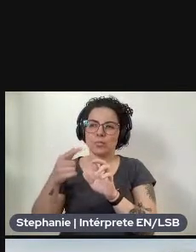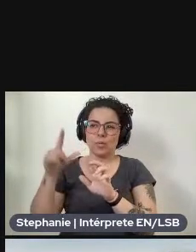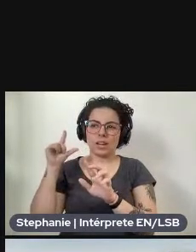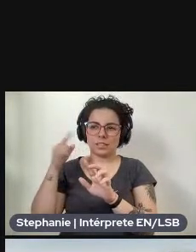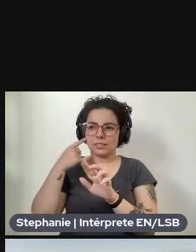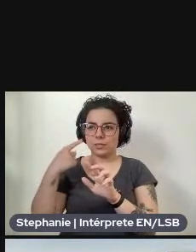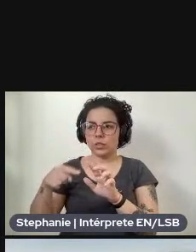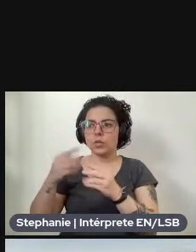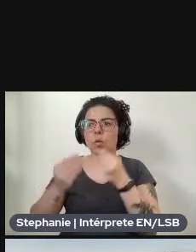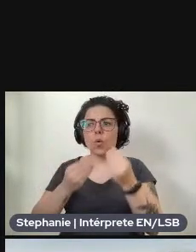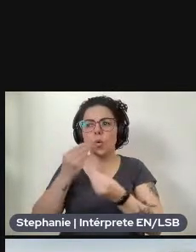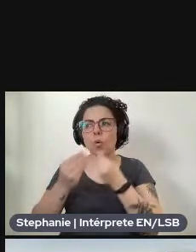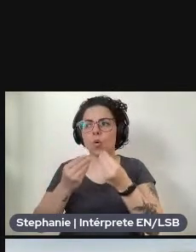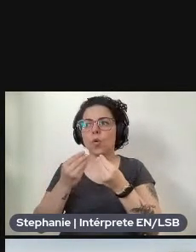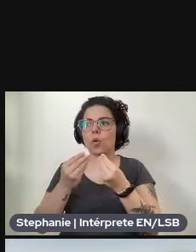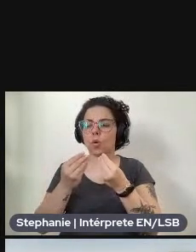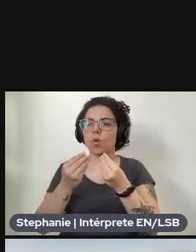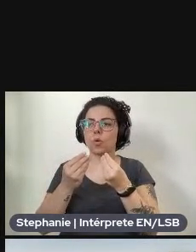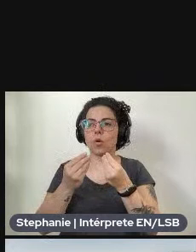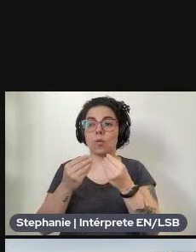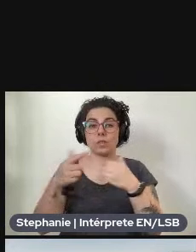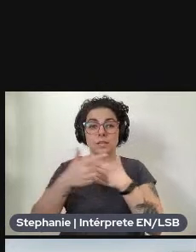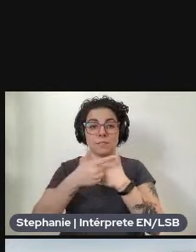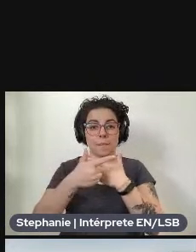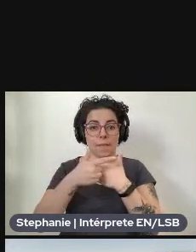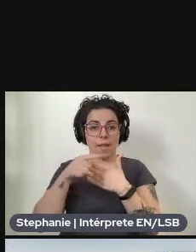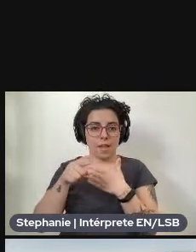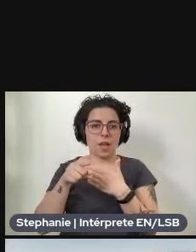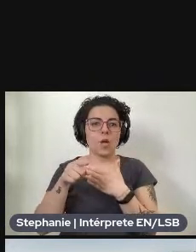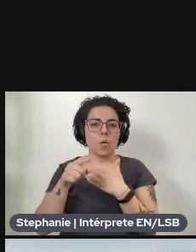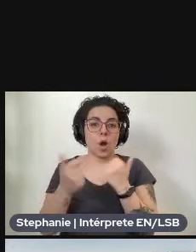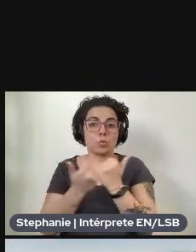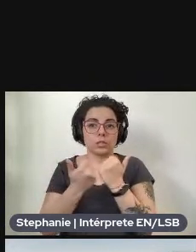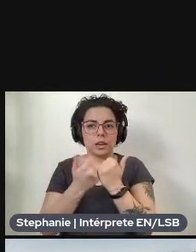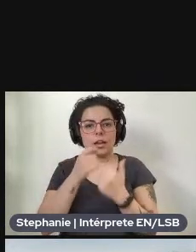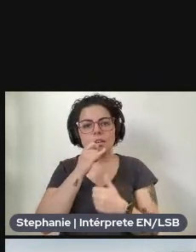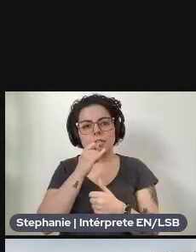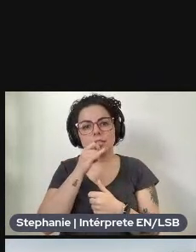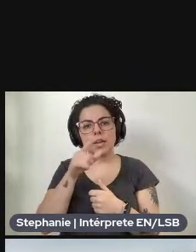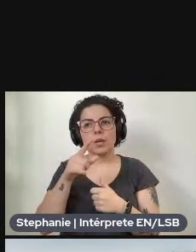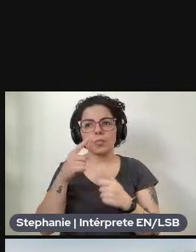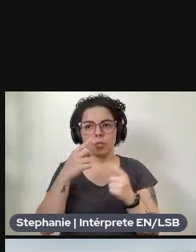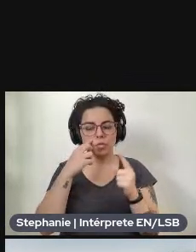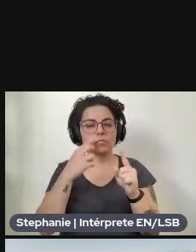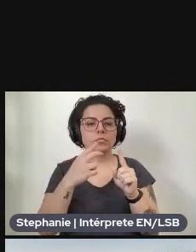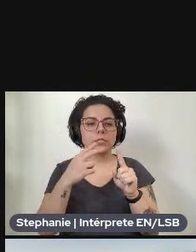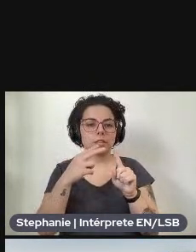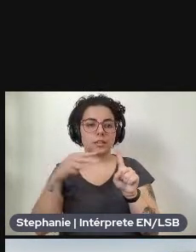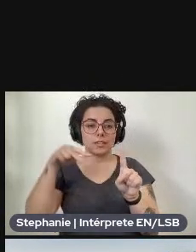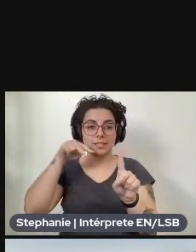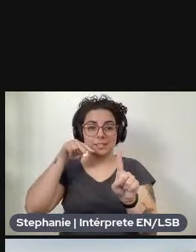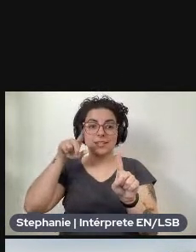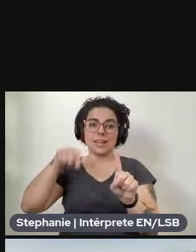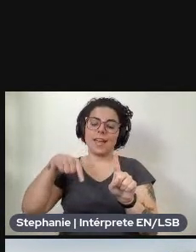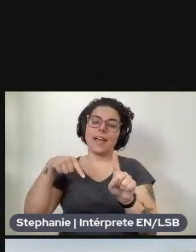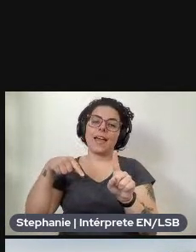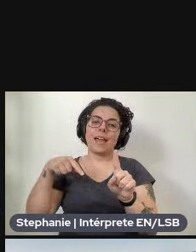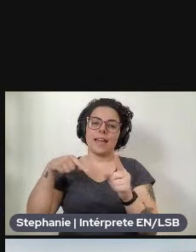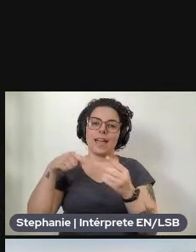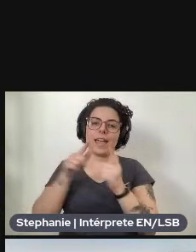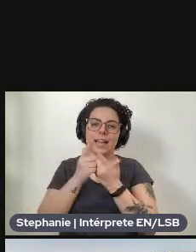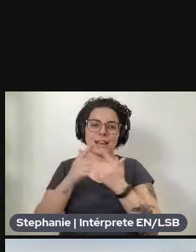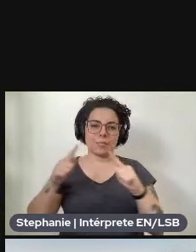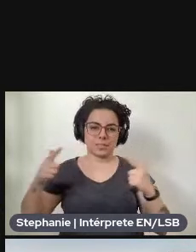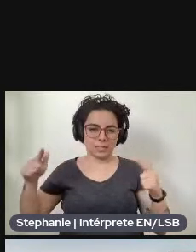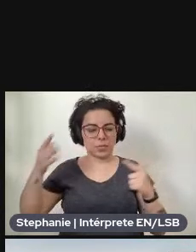an aspectual auxiliary role. So I will first do it through the lens of grammaticalization theories, and then I will propose